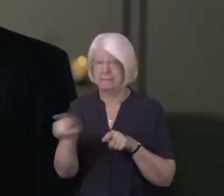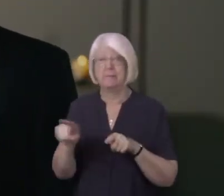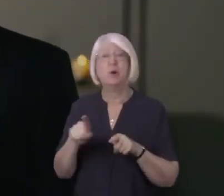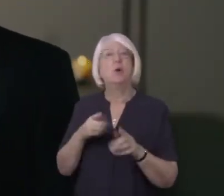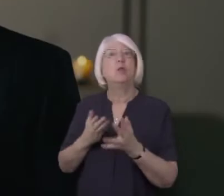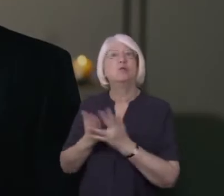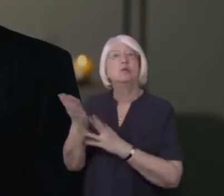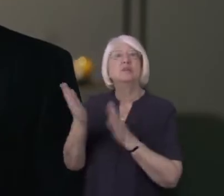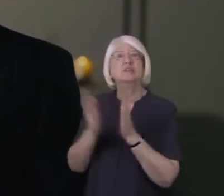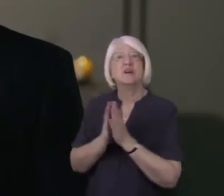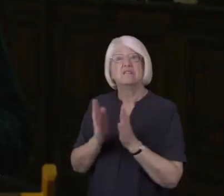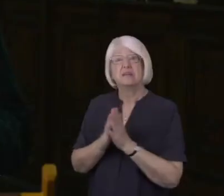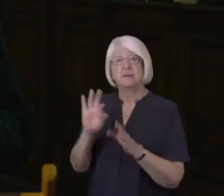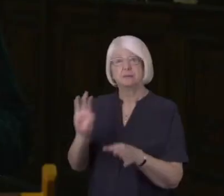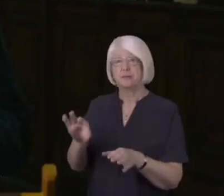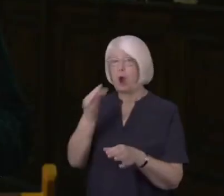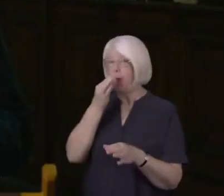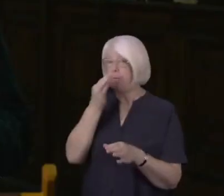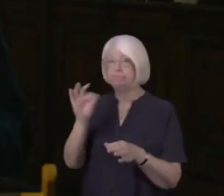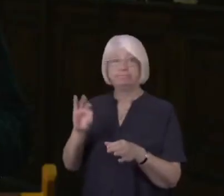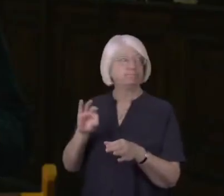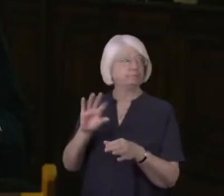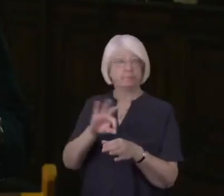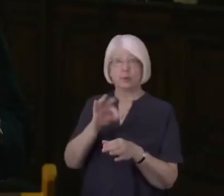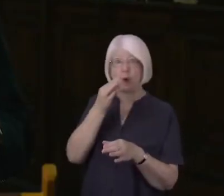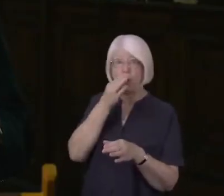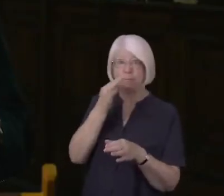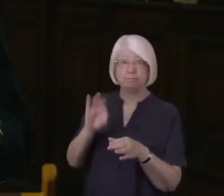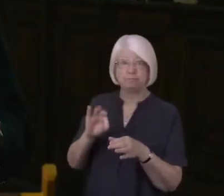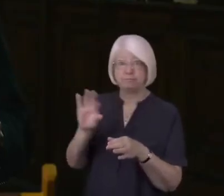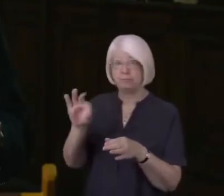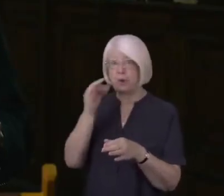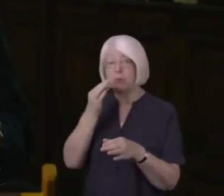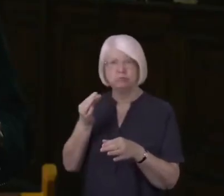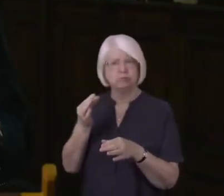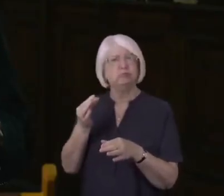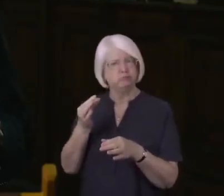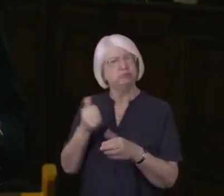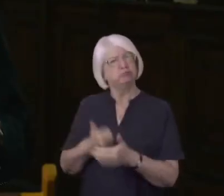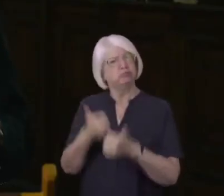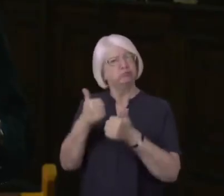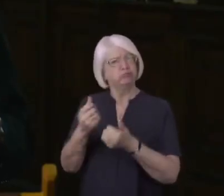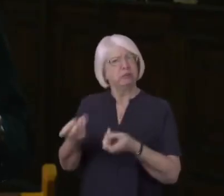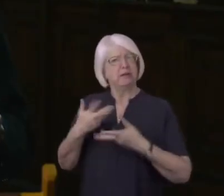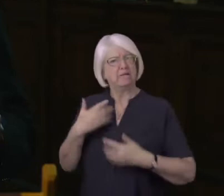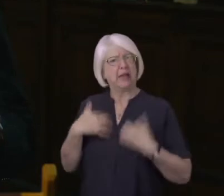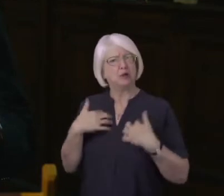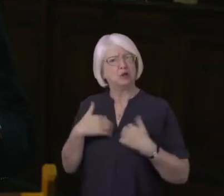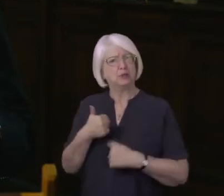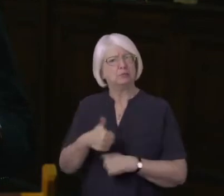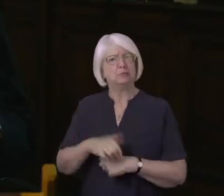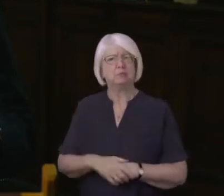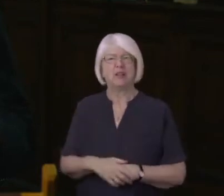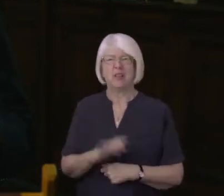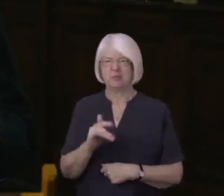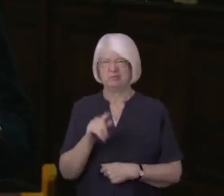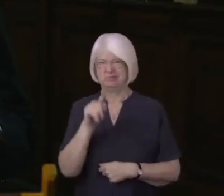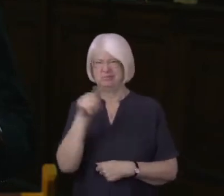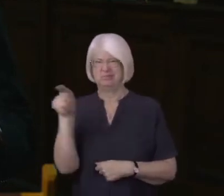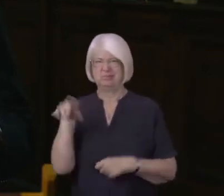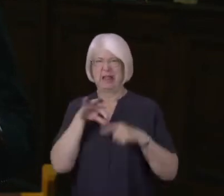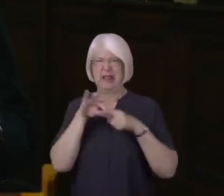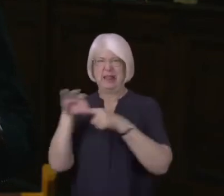slowly eat the fruit on your Christingle through the service to give you energy, although you